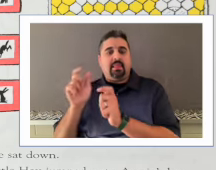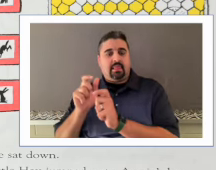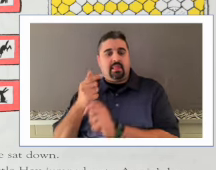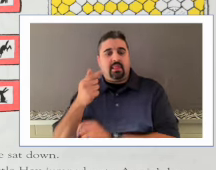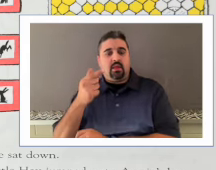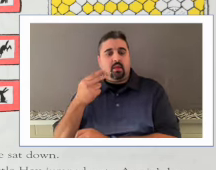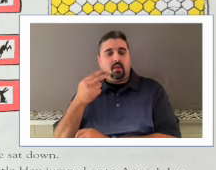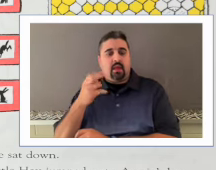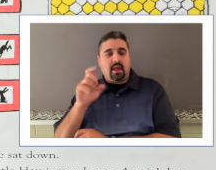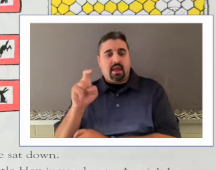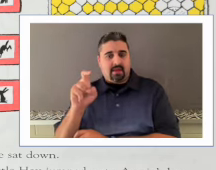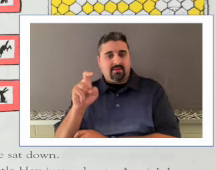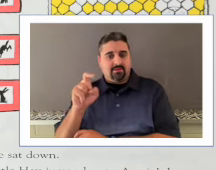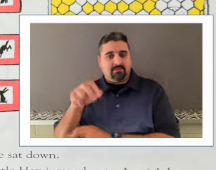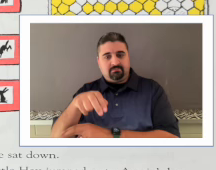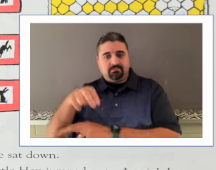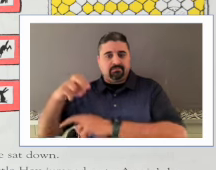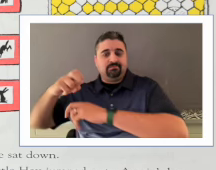lap.